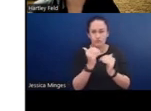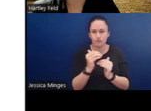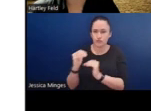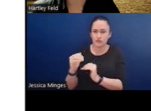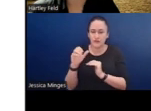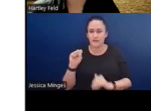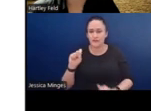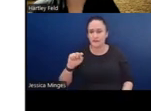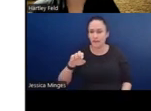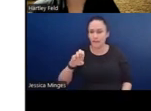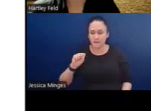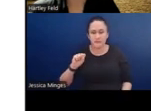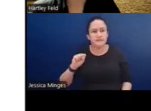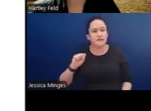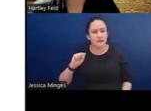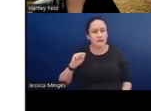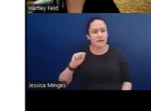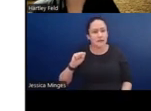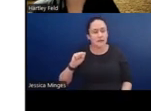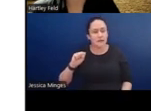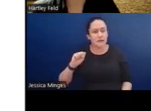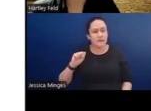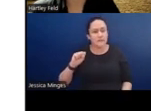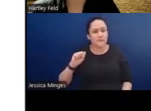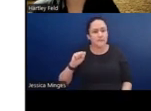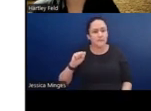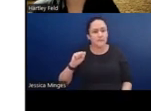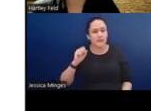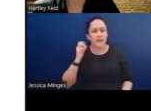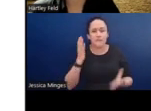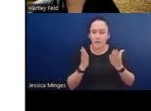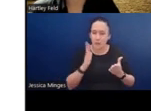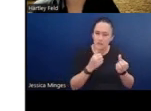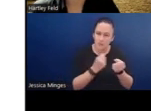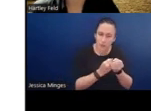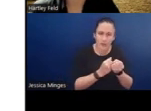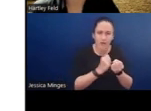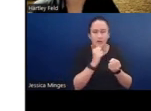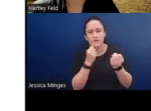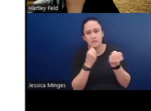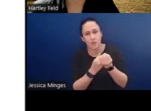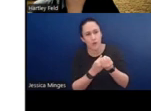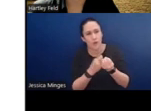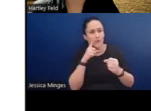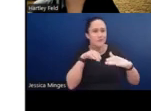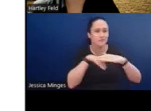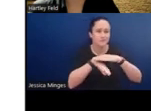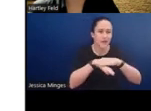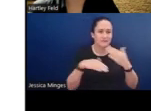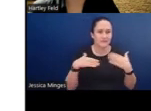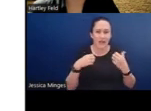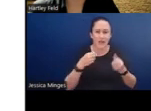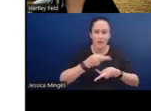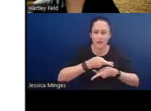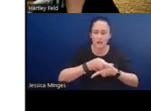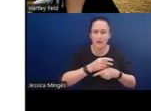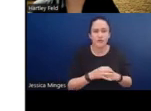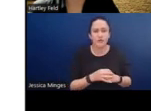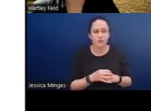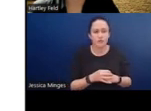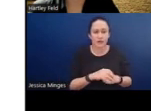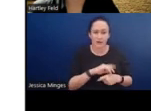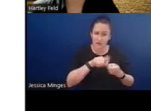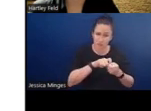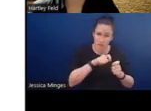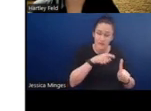might support or not support people in terms of accessing healthcare, and